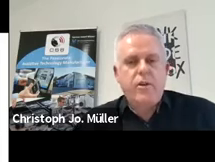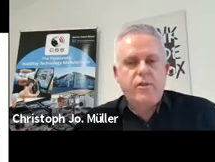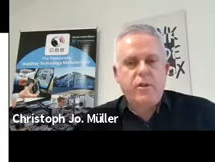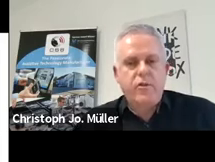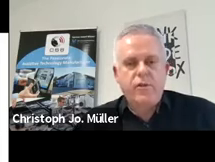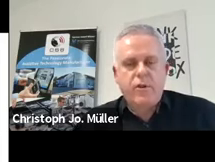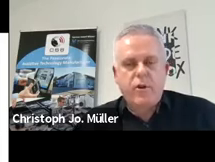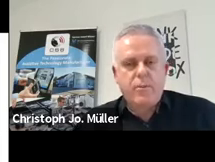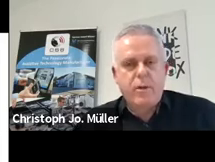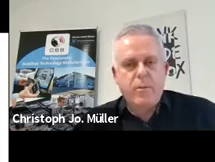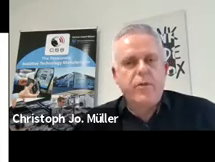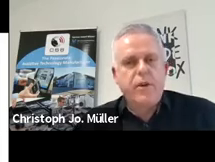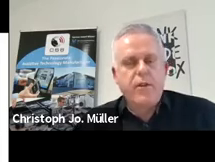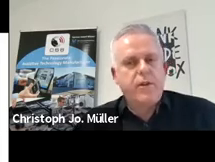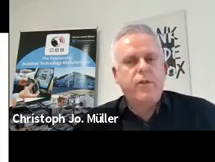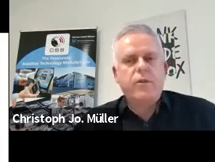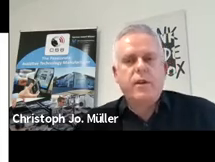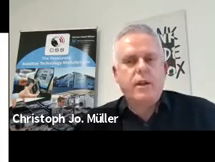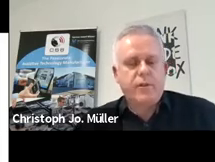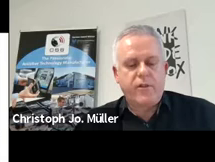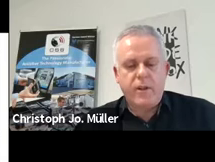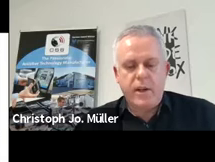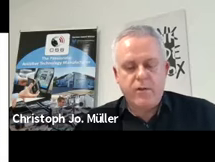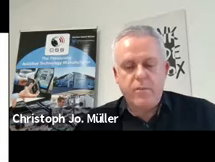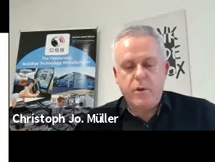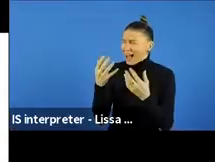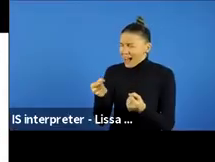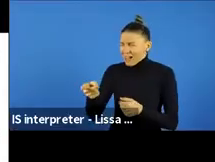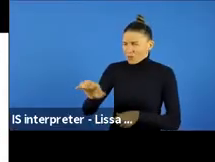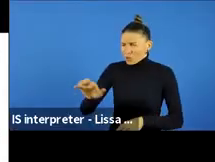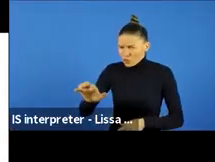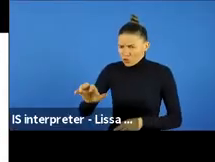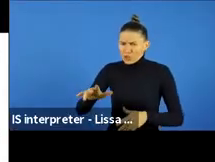have a solution for all problems you have if you have a severe hand tremor.